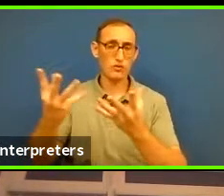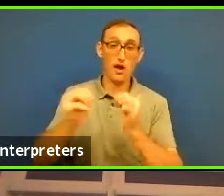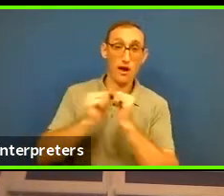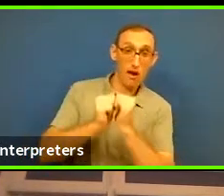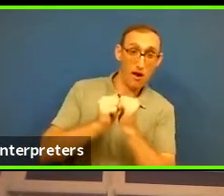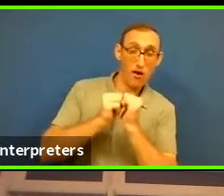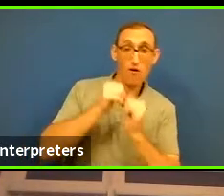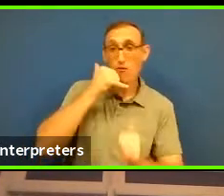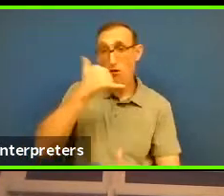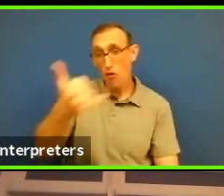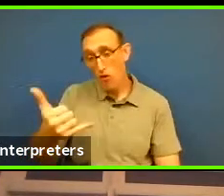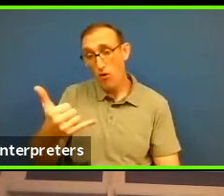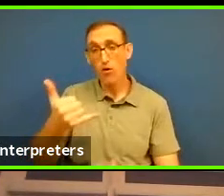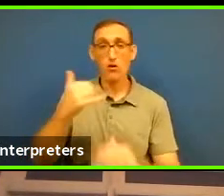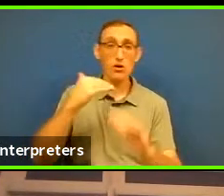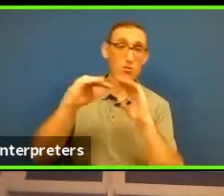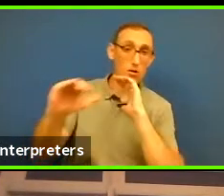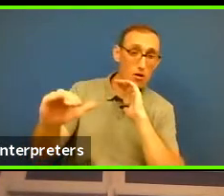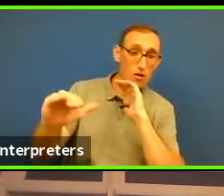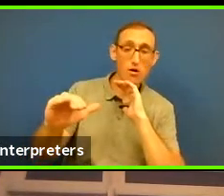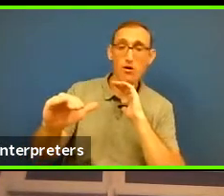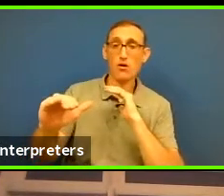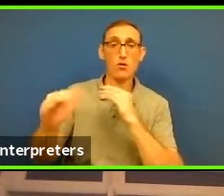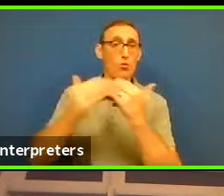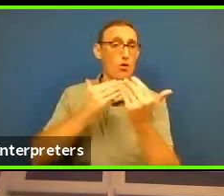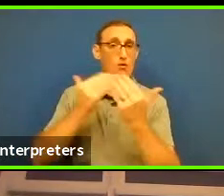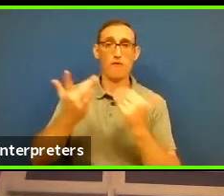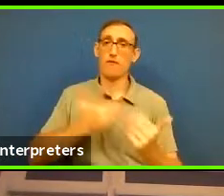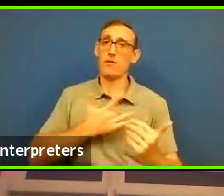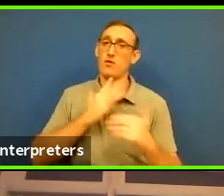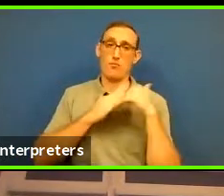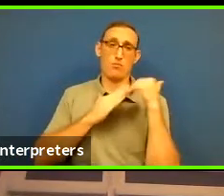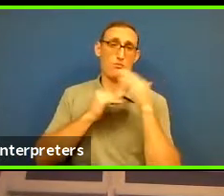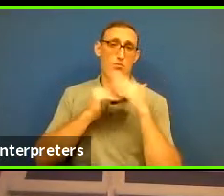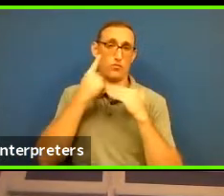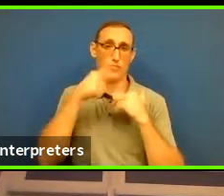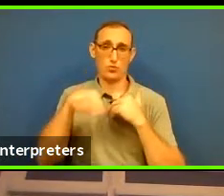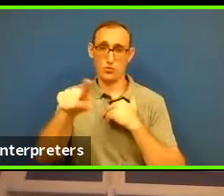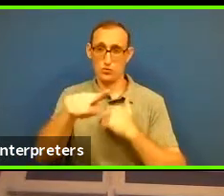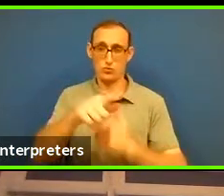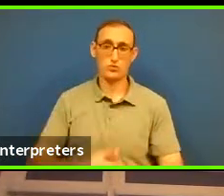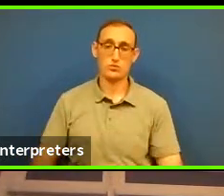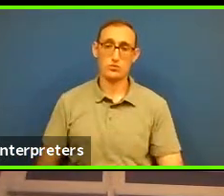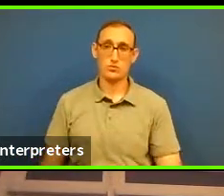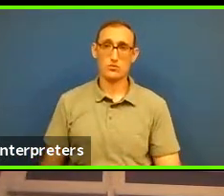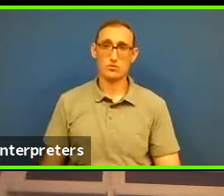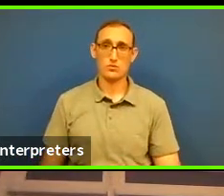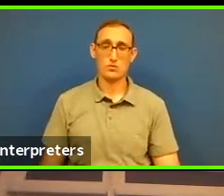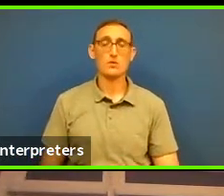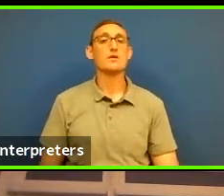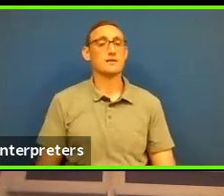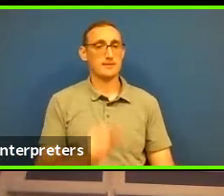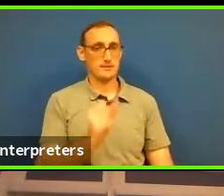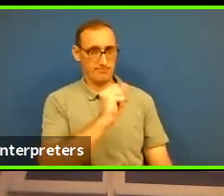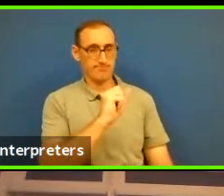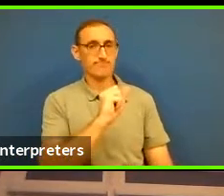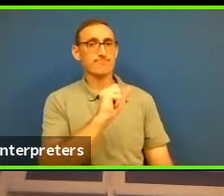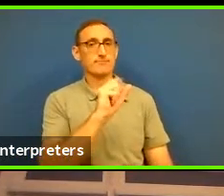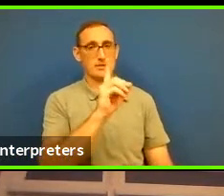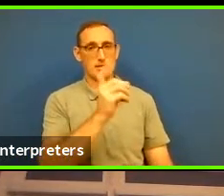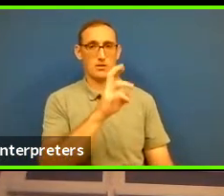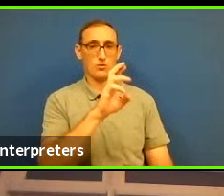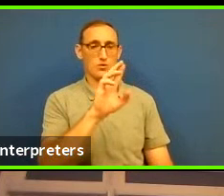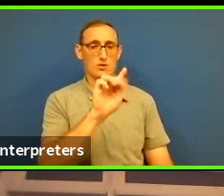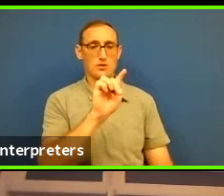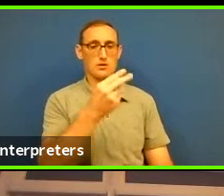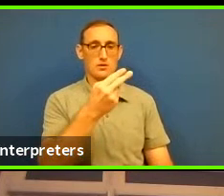call, by email, whatever is most comfortable for you. Yes, and we've encouraged that even prior to this point